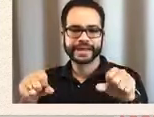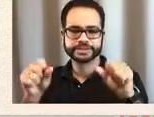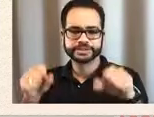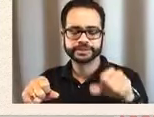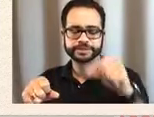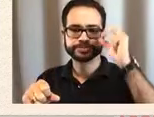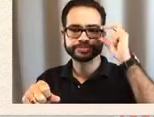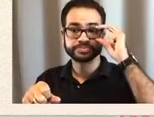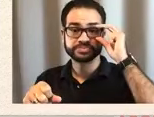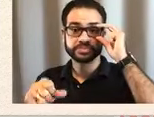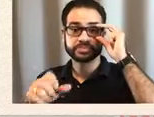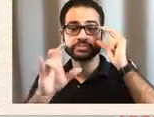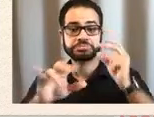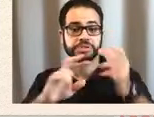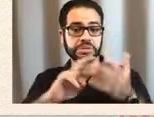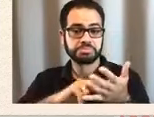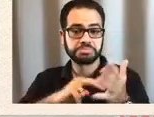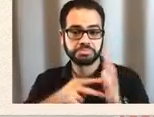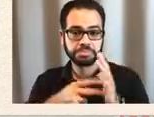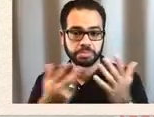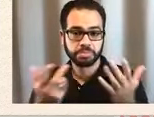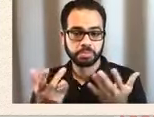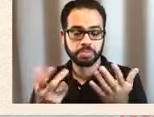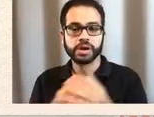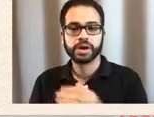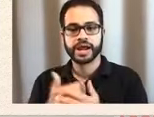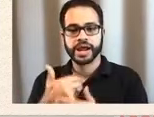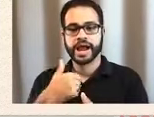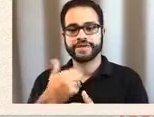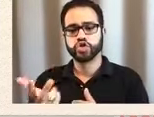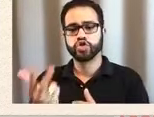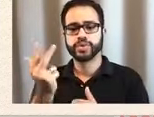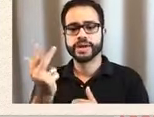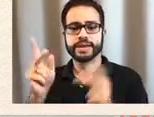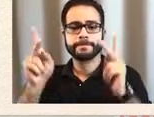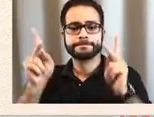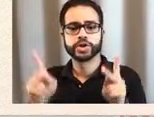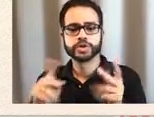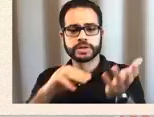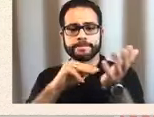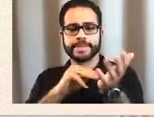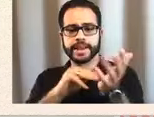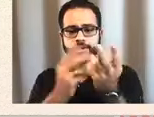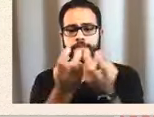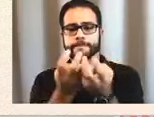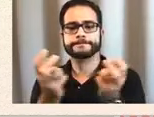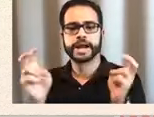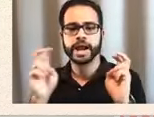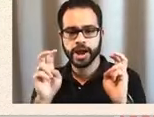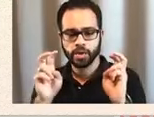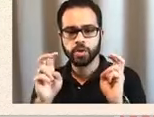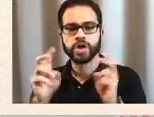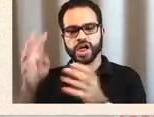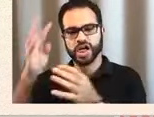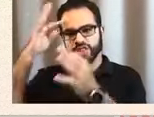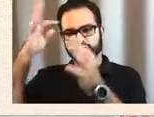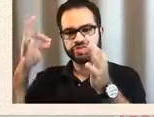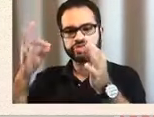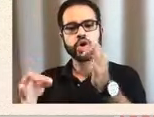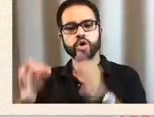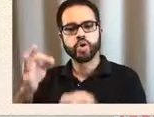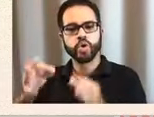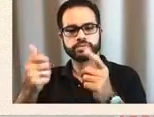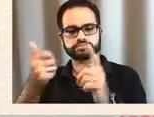involves is a 3-person medical panel being appointed by the court, and those medical